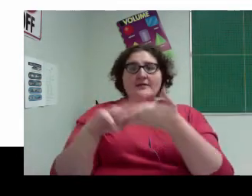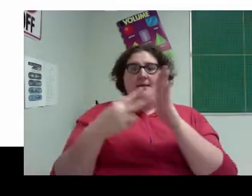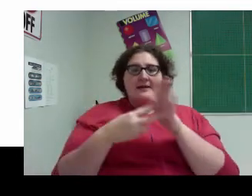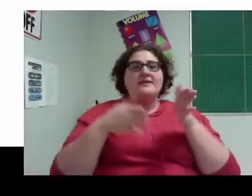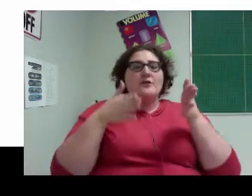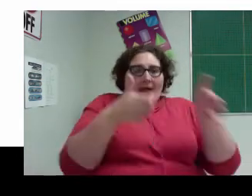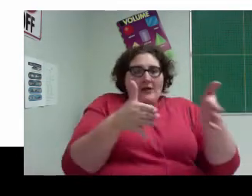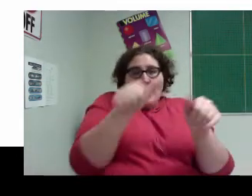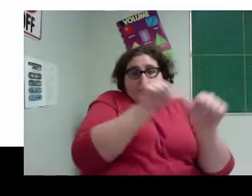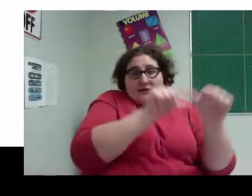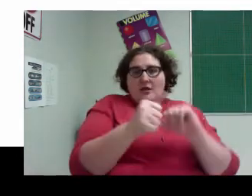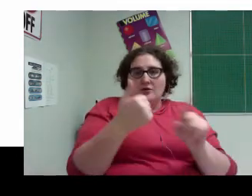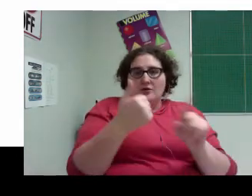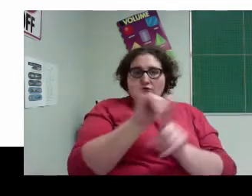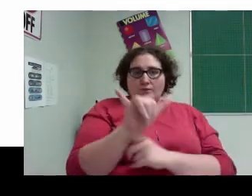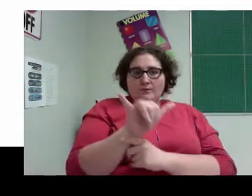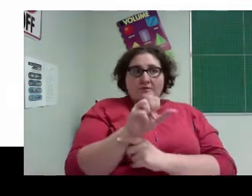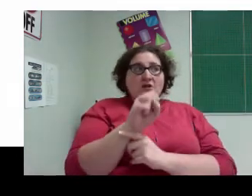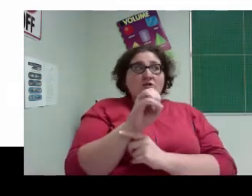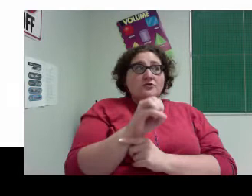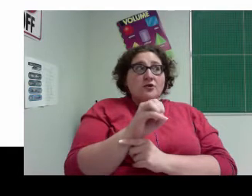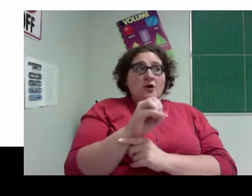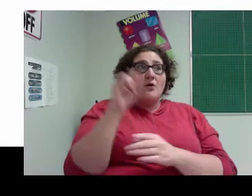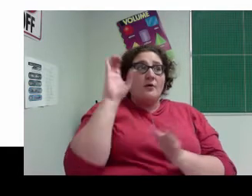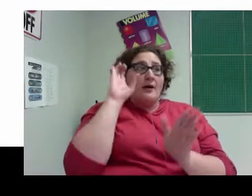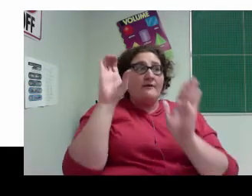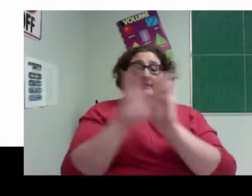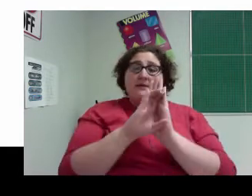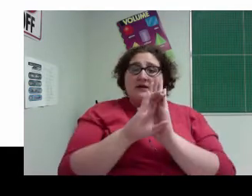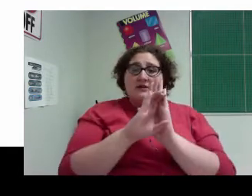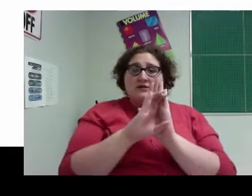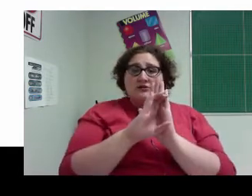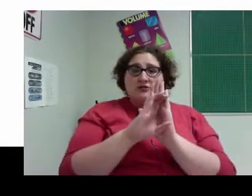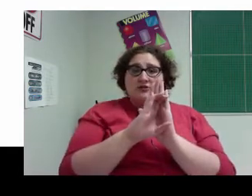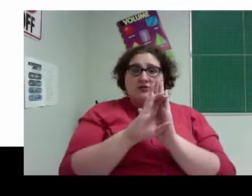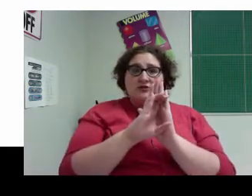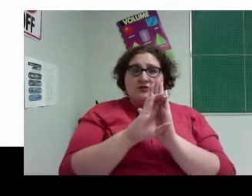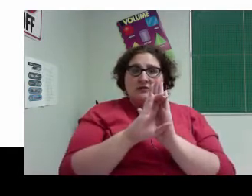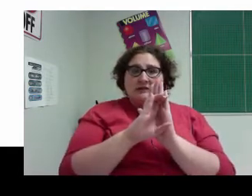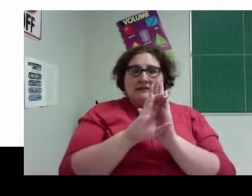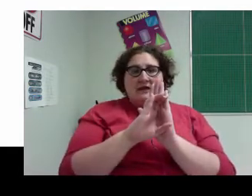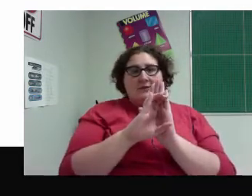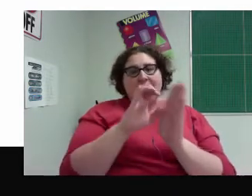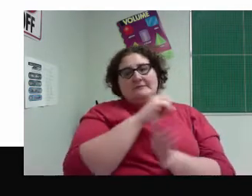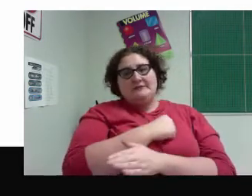this one, to draw a picture of this, now excuse my semi-straight lines.